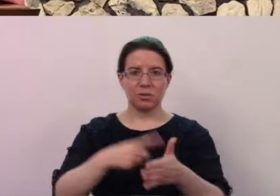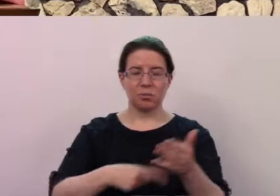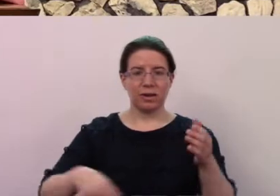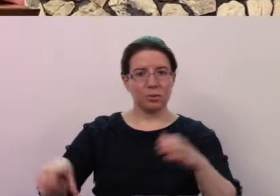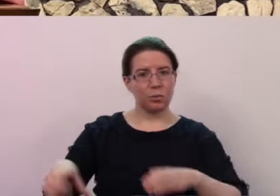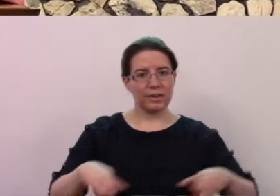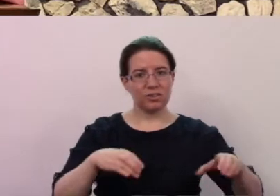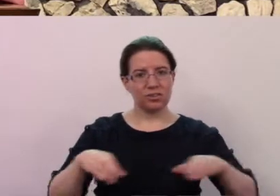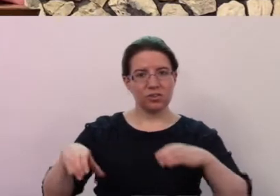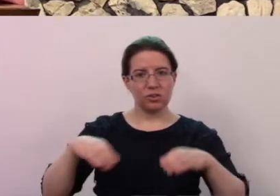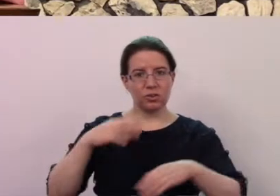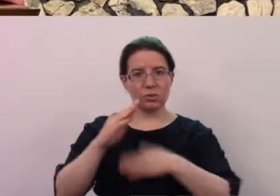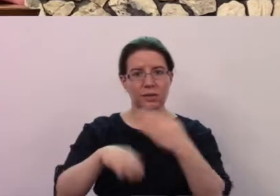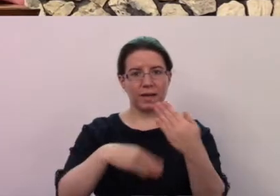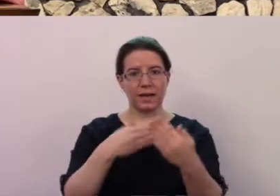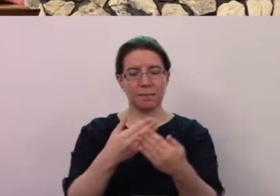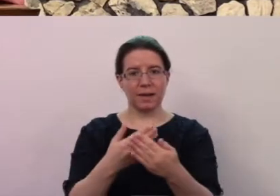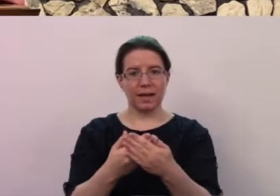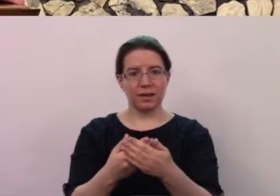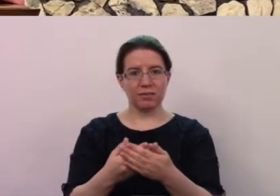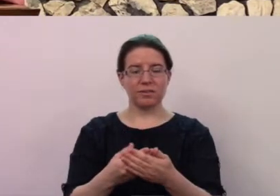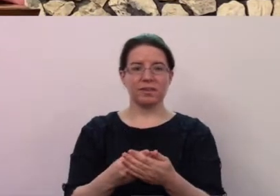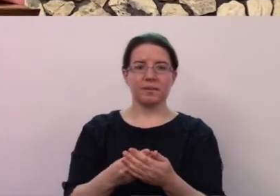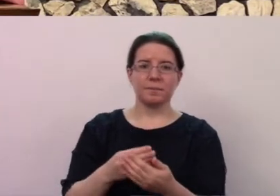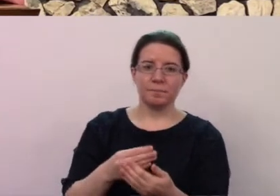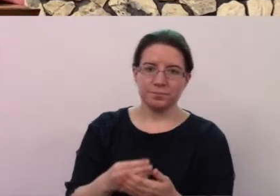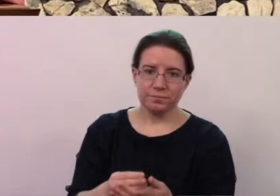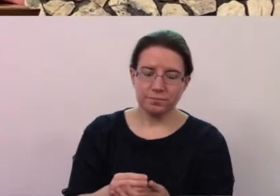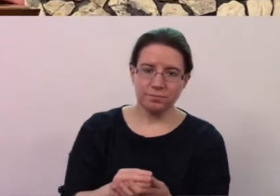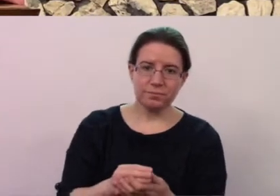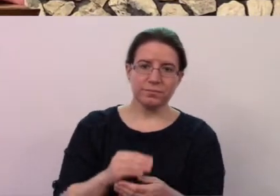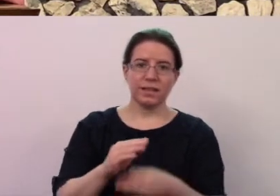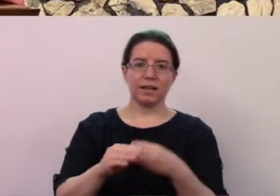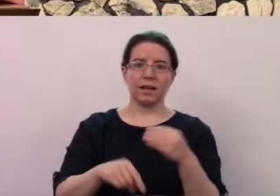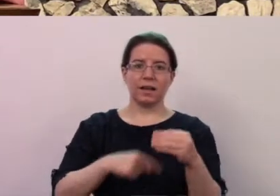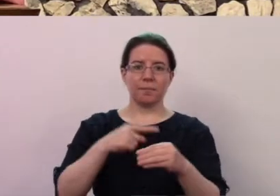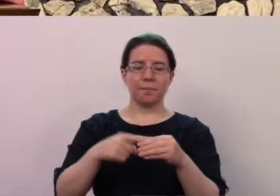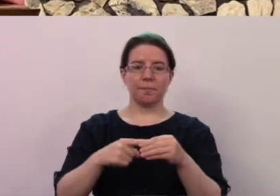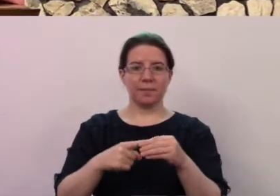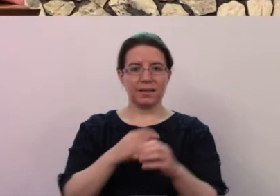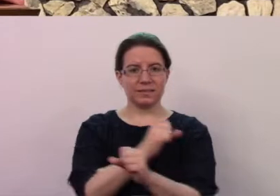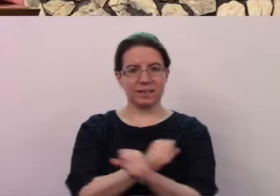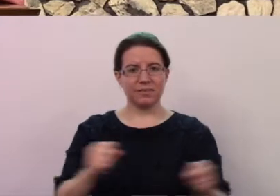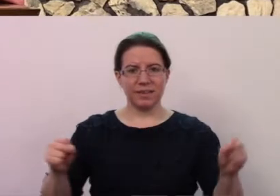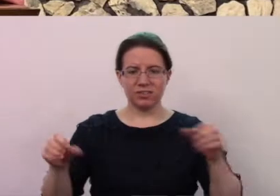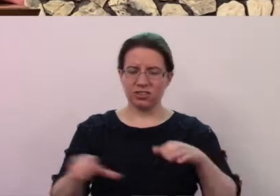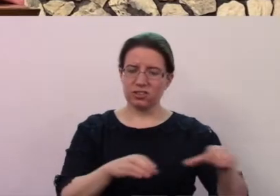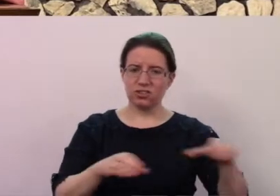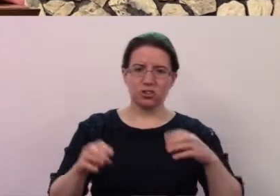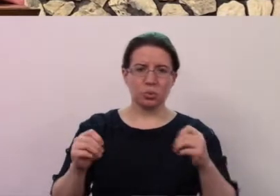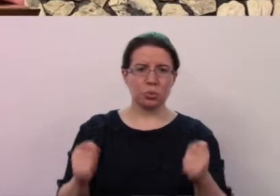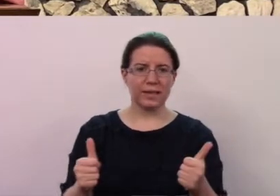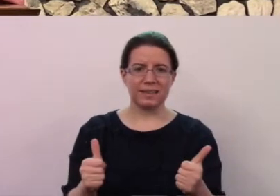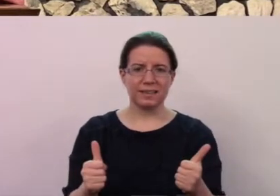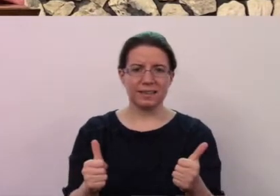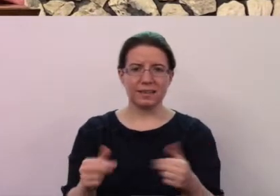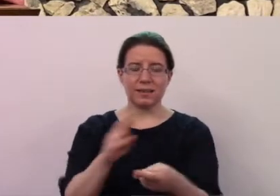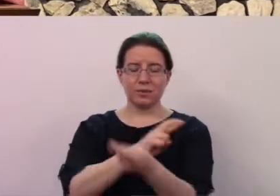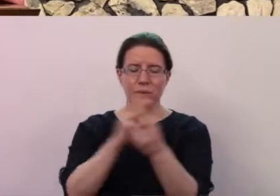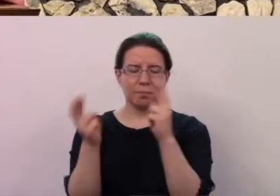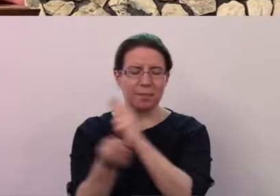fades away. What we do about our salvation, we need to do